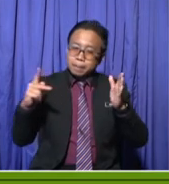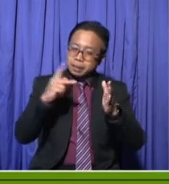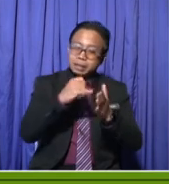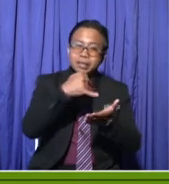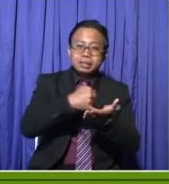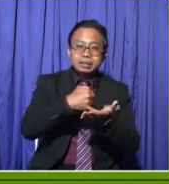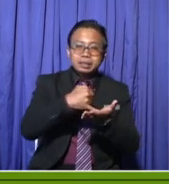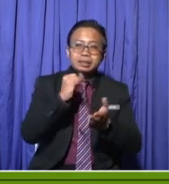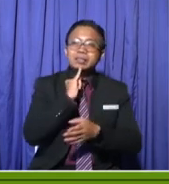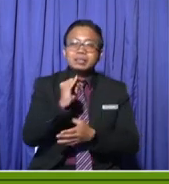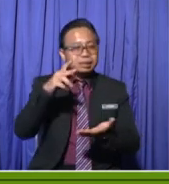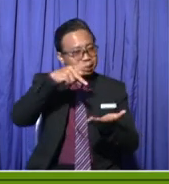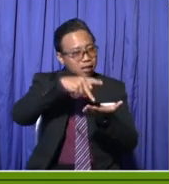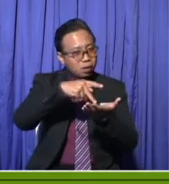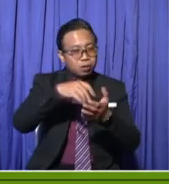on in 3s.